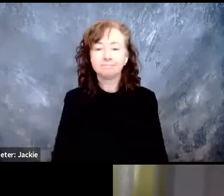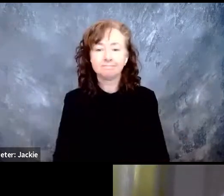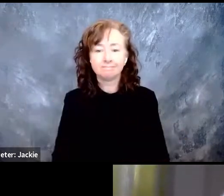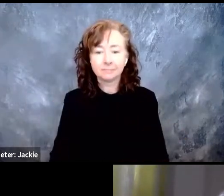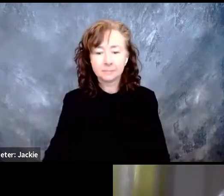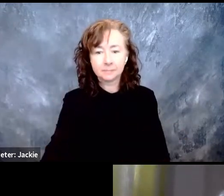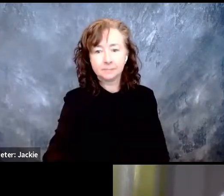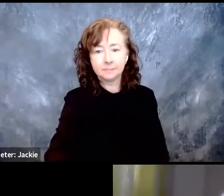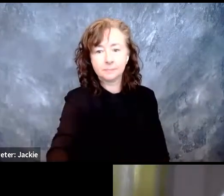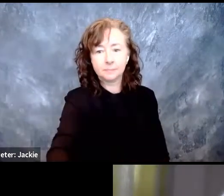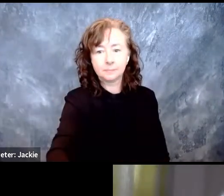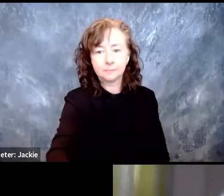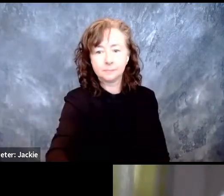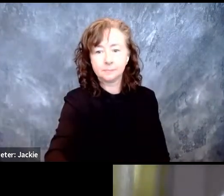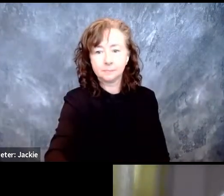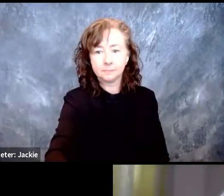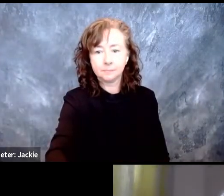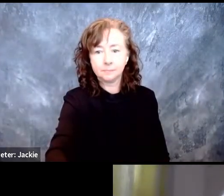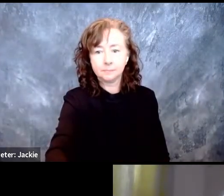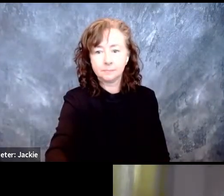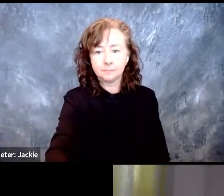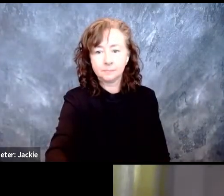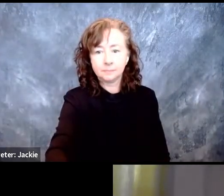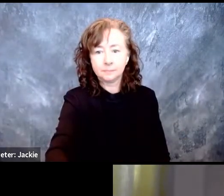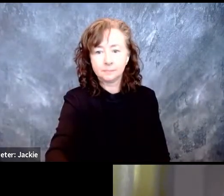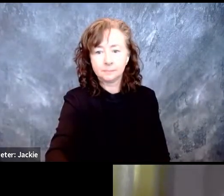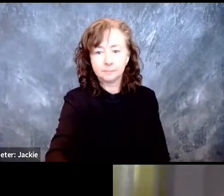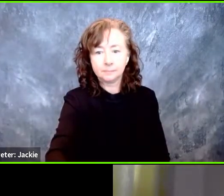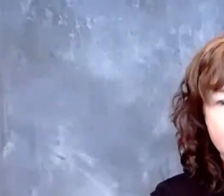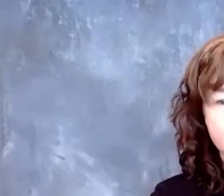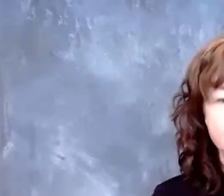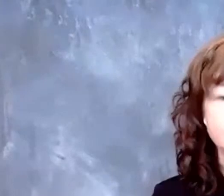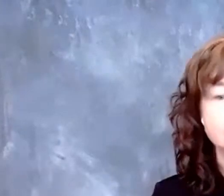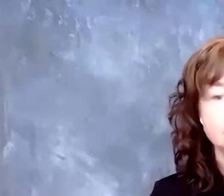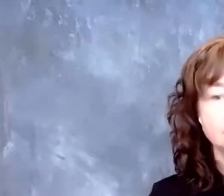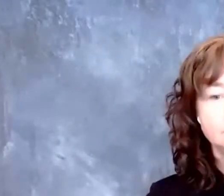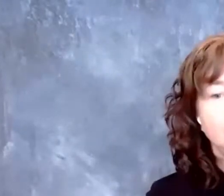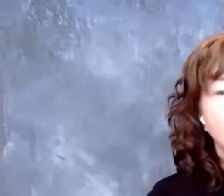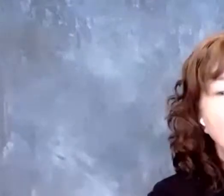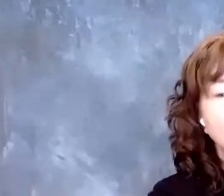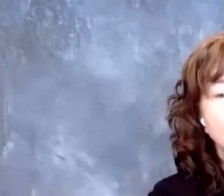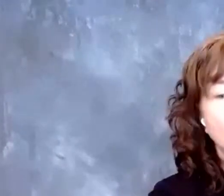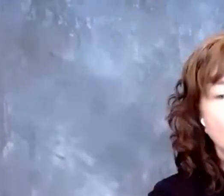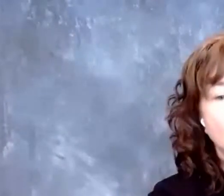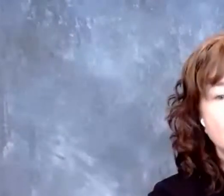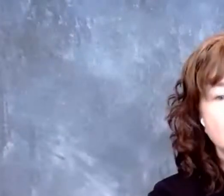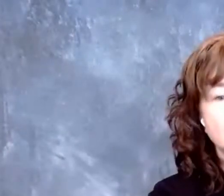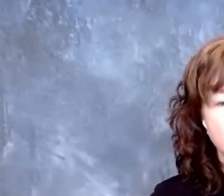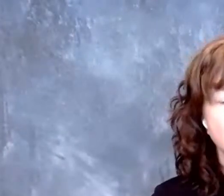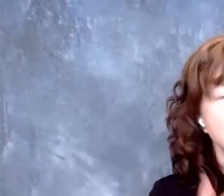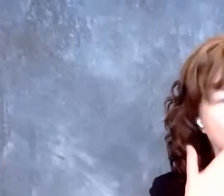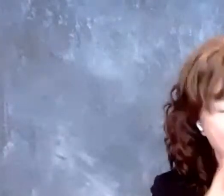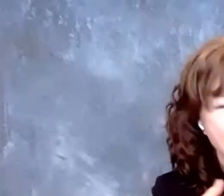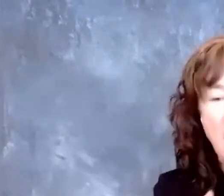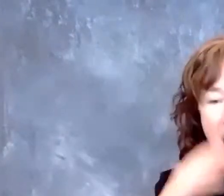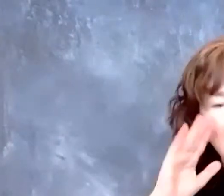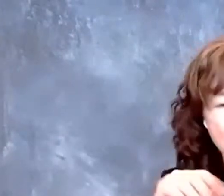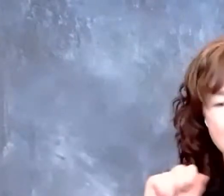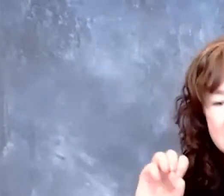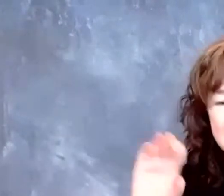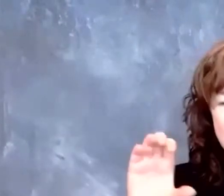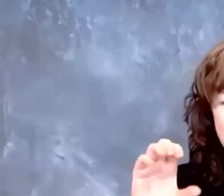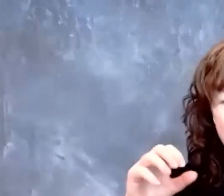Chair Faribach, and I want to thank Secretary Buttigieg for taking the time out to record that video, even if you couldn't be here in person. I am